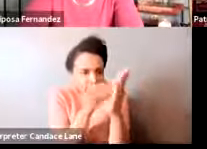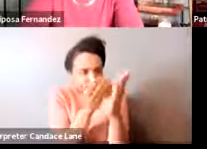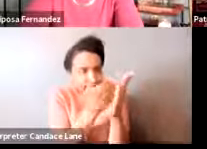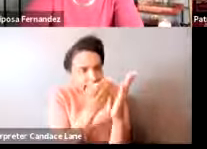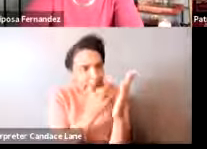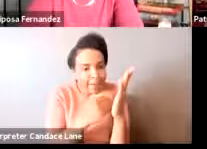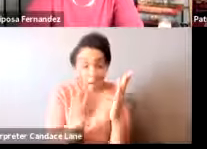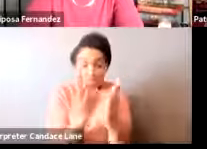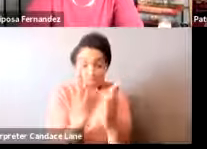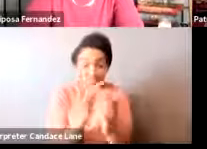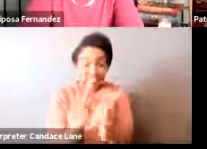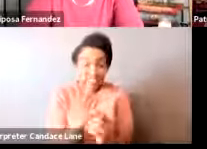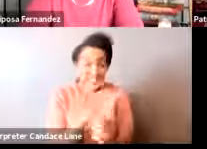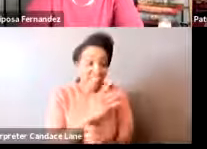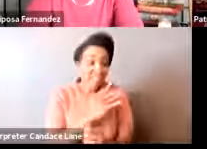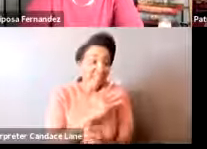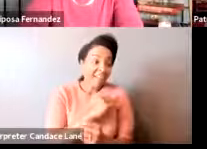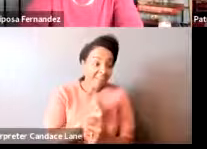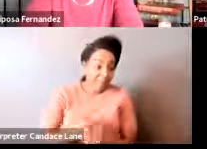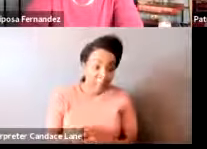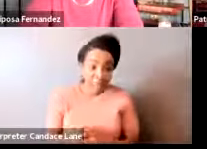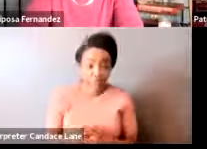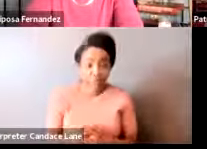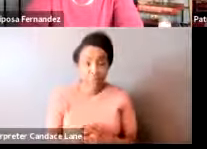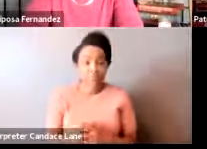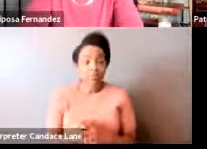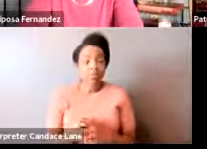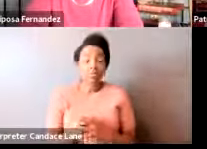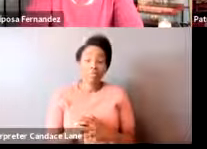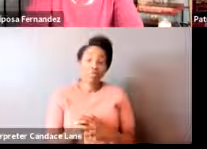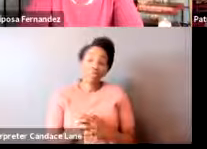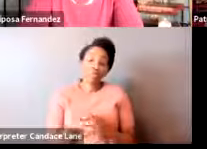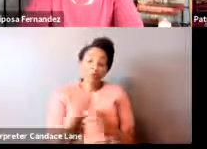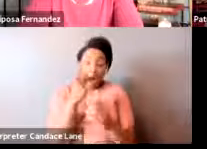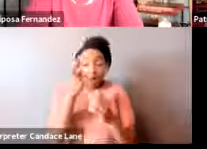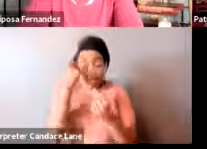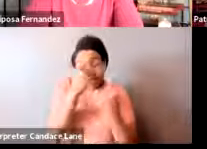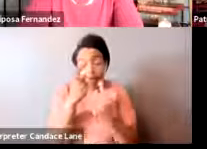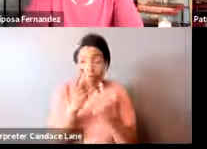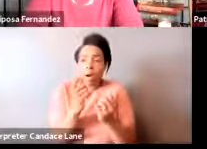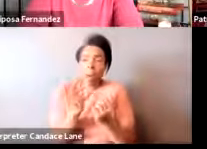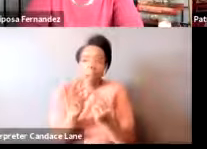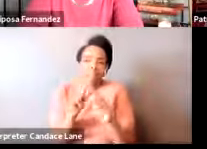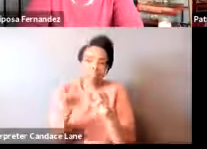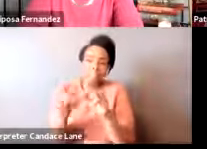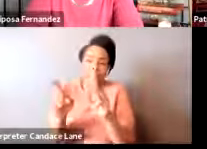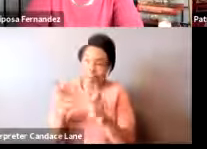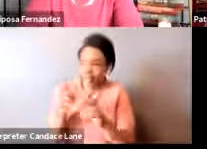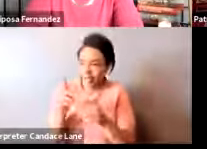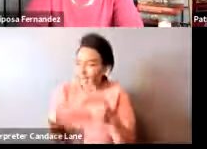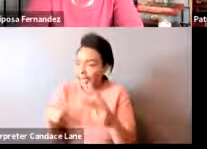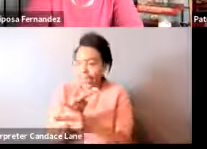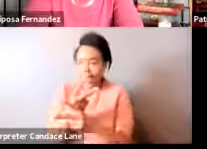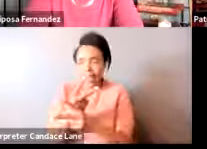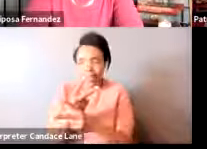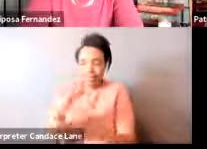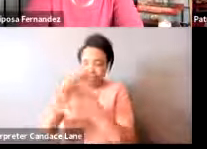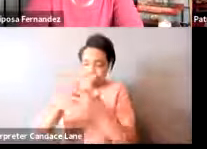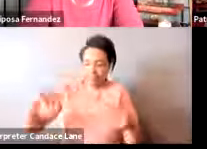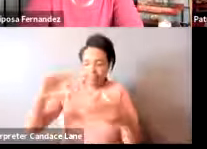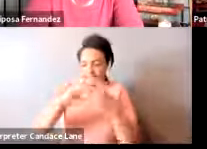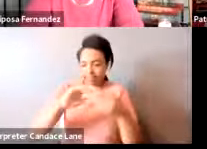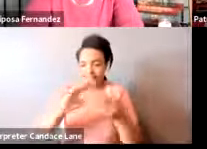I had to, you know, figure that out, thinking about, you know, all types of manifestos, you know, use what you